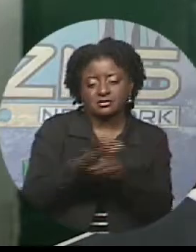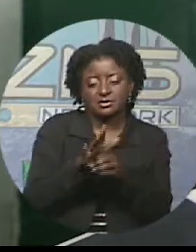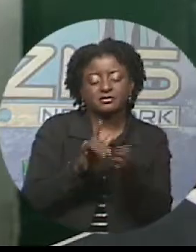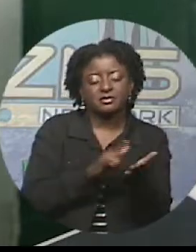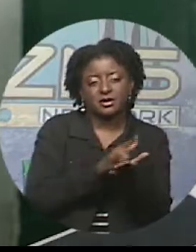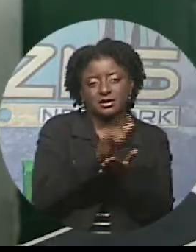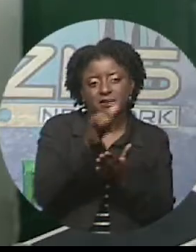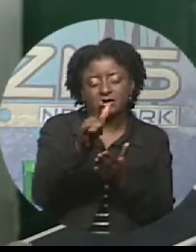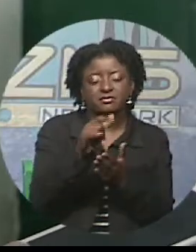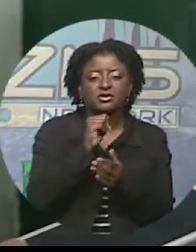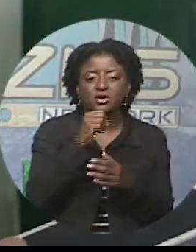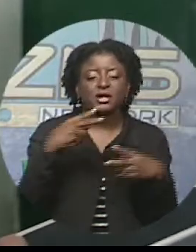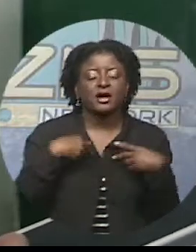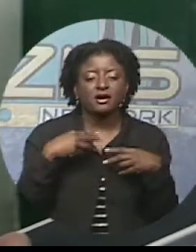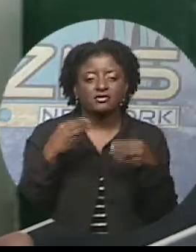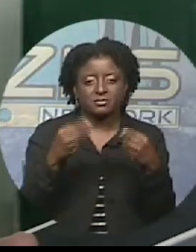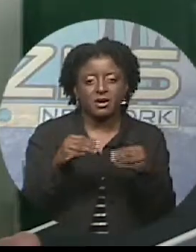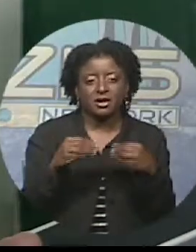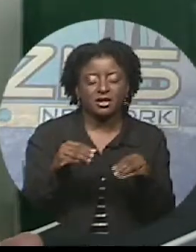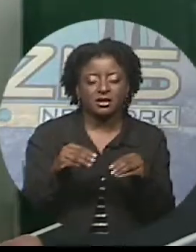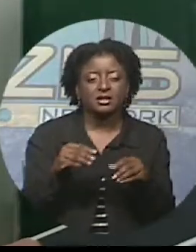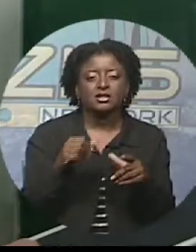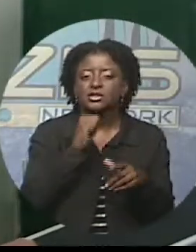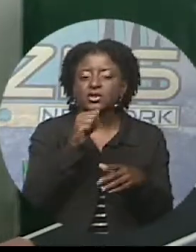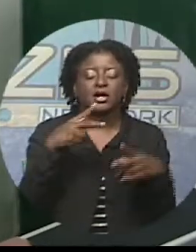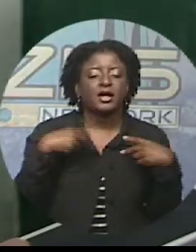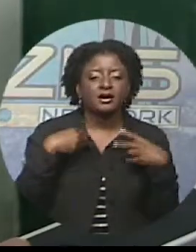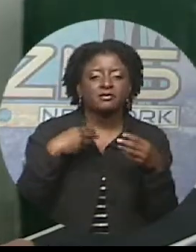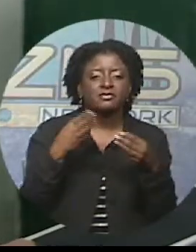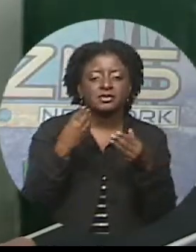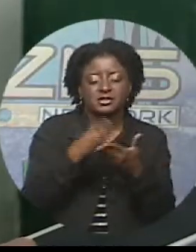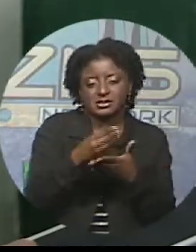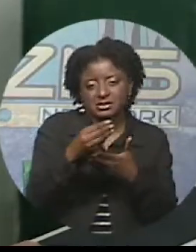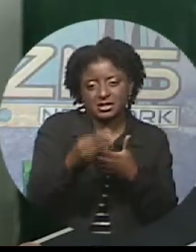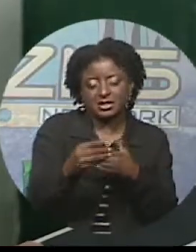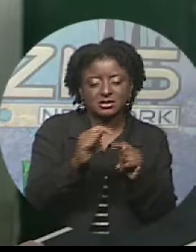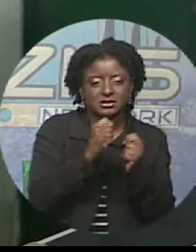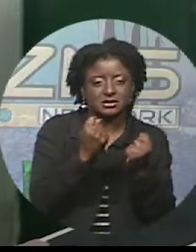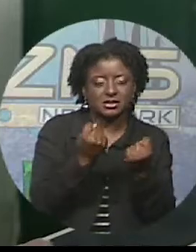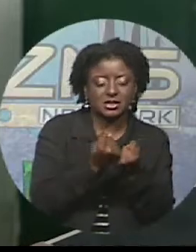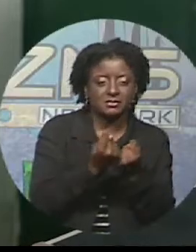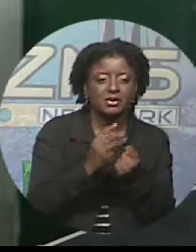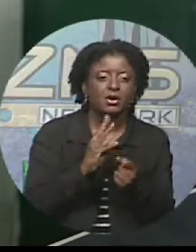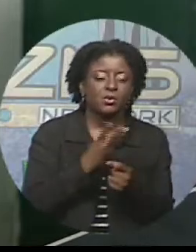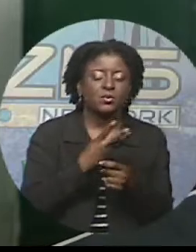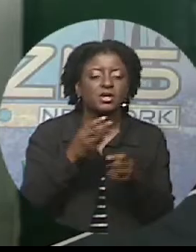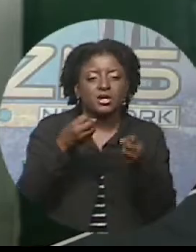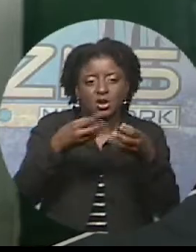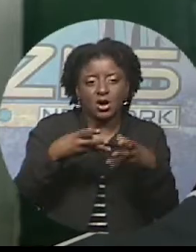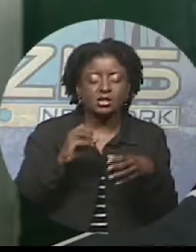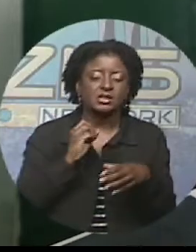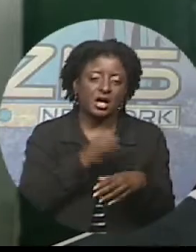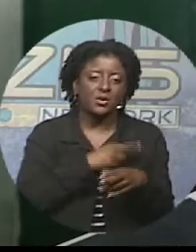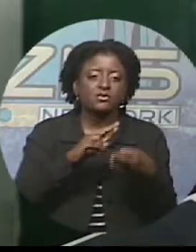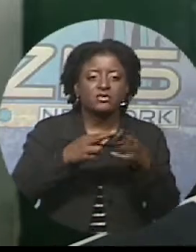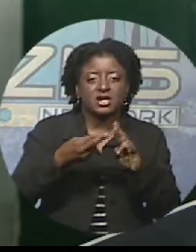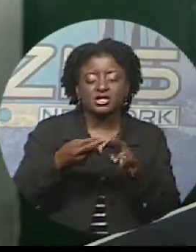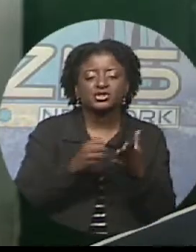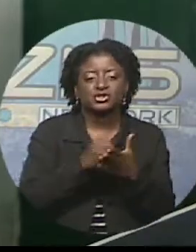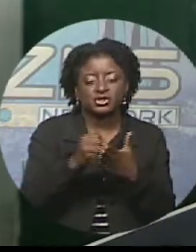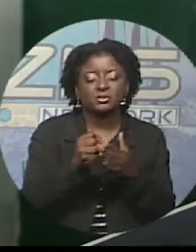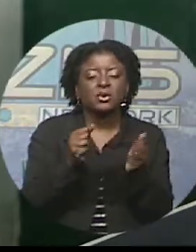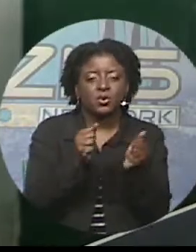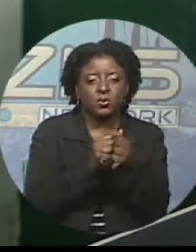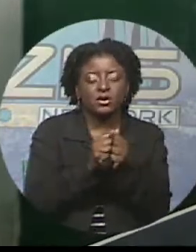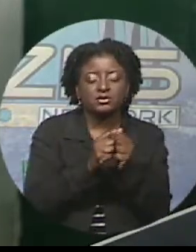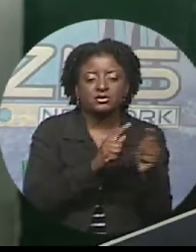team, we did not, and we had lost our relations with the tour operators and the travel agents. We've rebuilt it all now, and we're continuing to build, and I see the